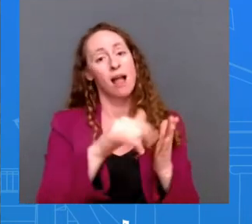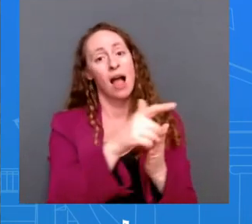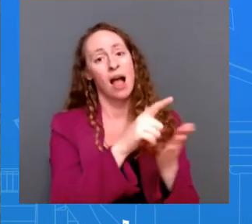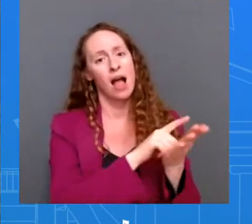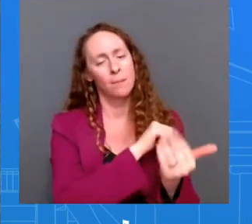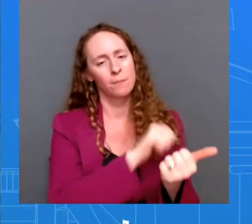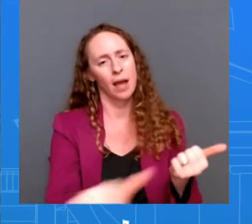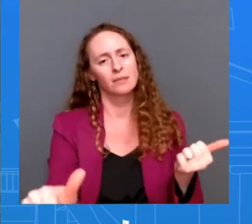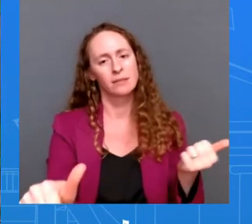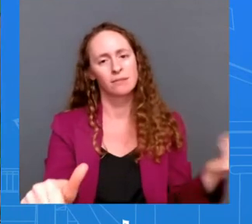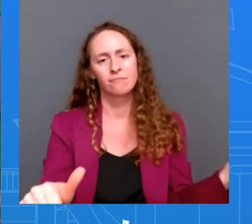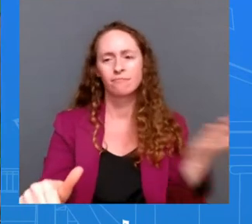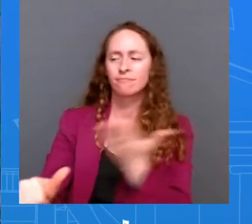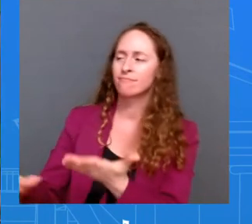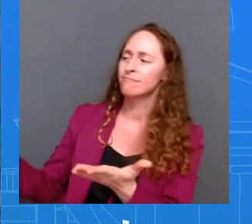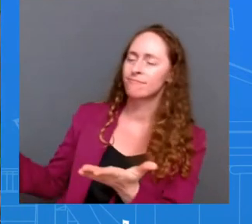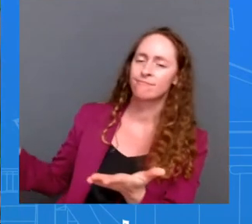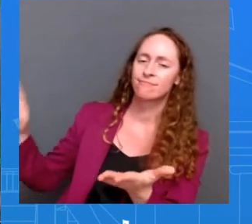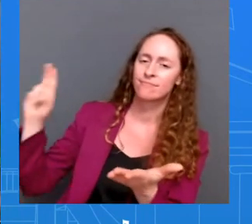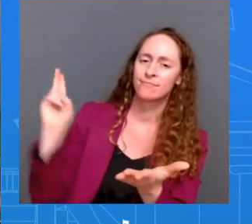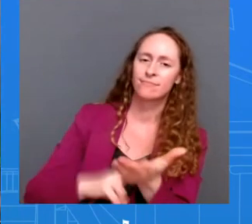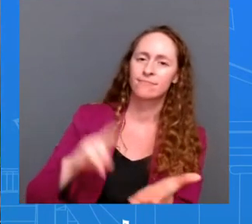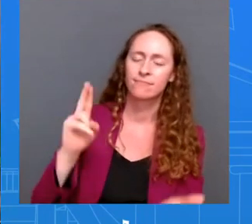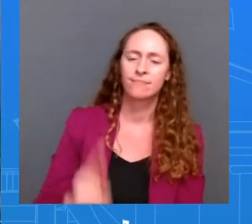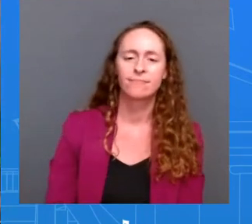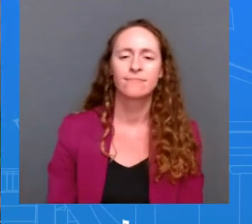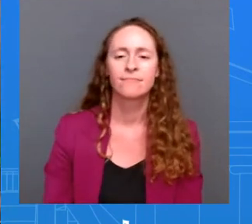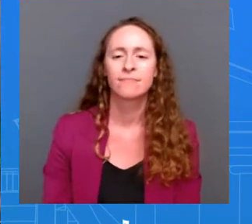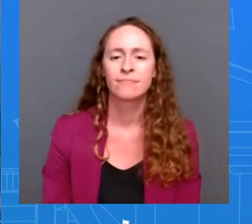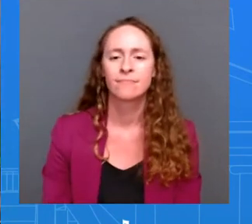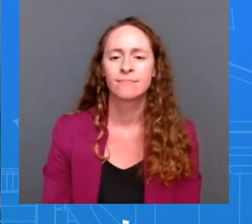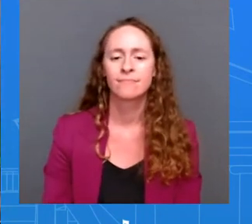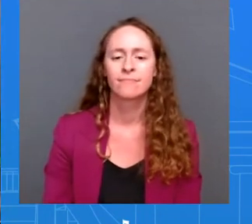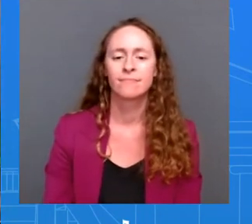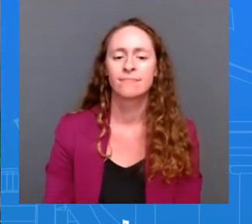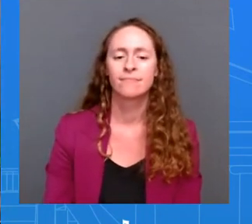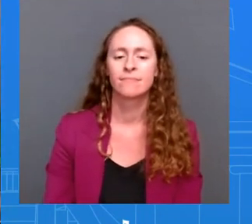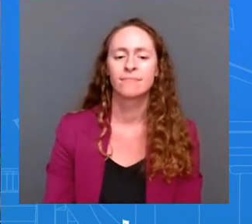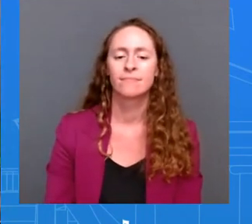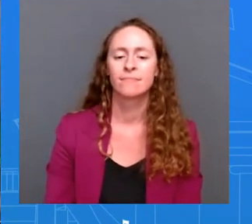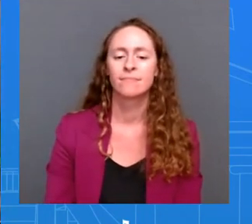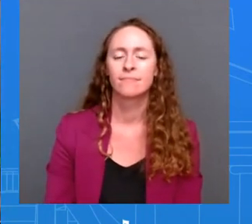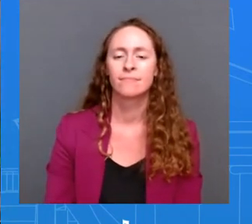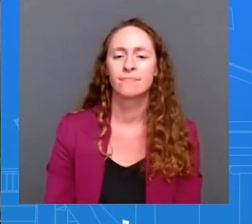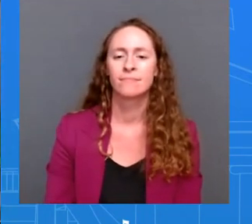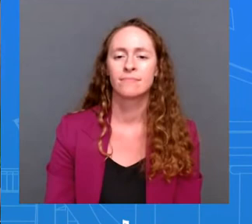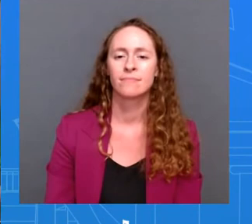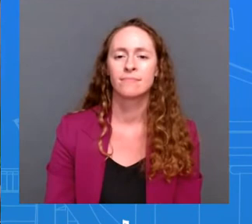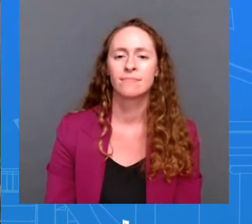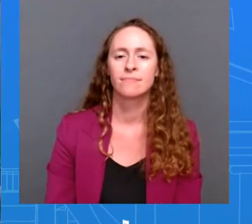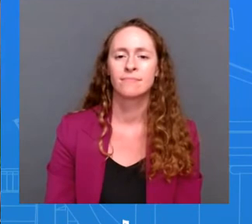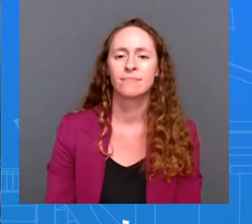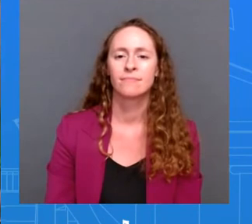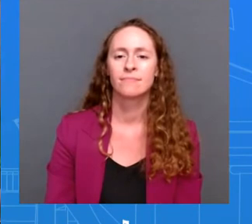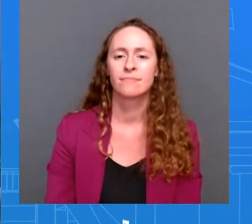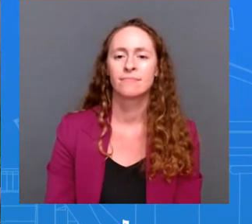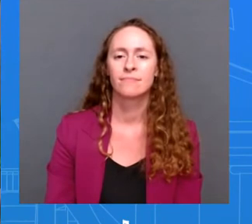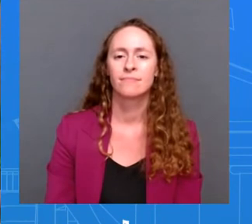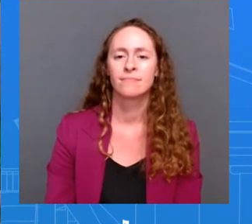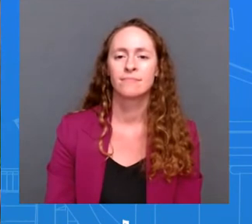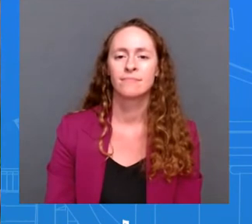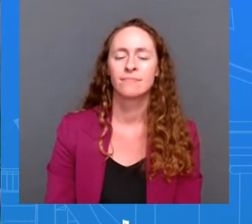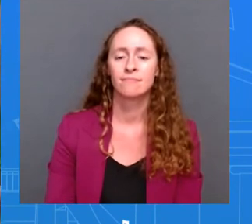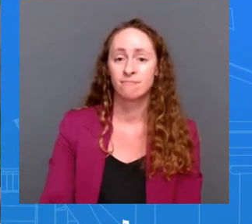important he believes it is, as you just laid out, he took a decidedly step back and let Senator Schumer and Manchin really